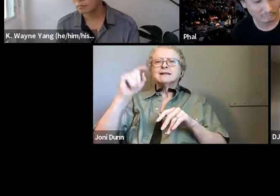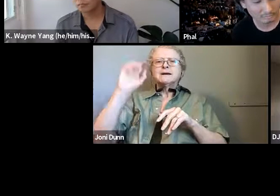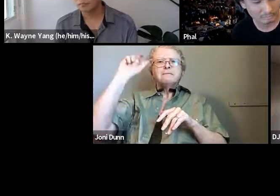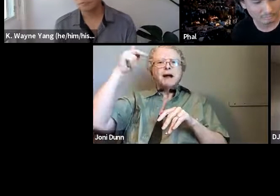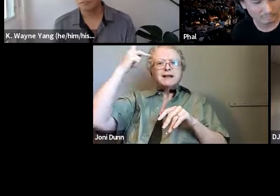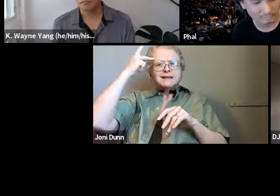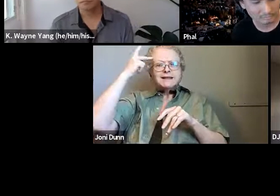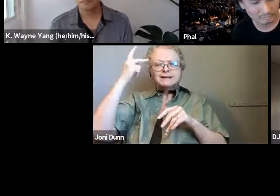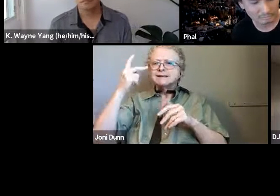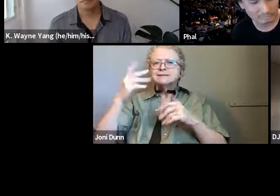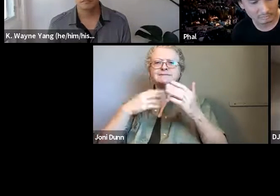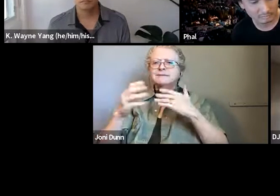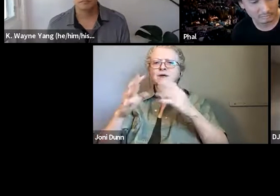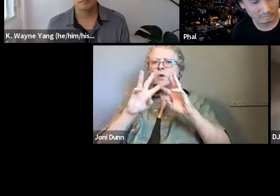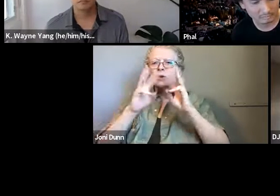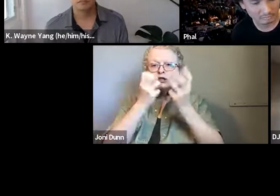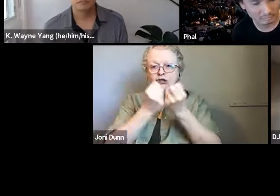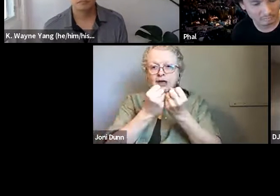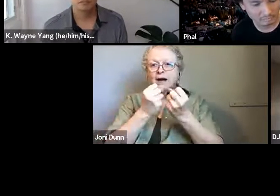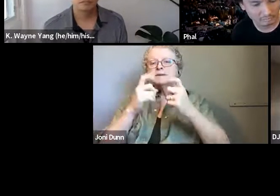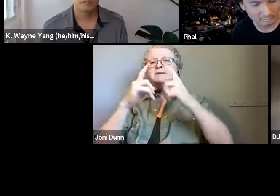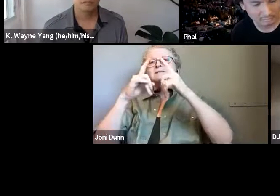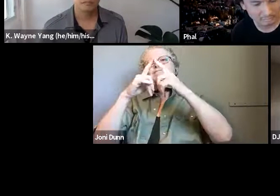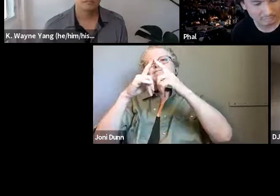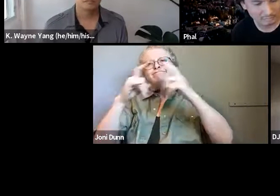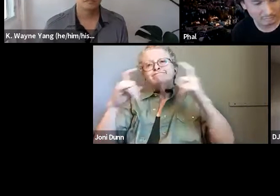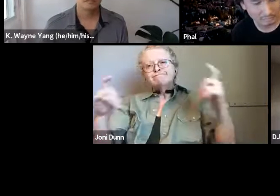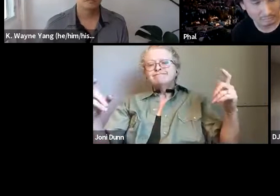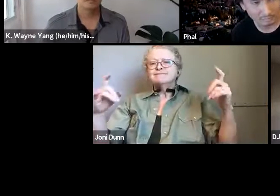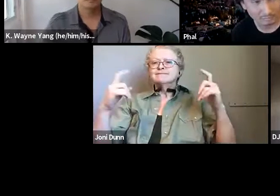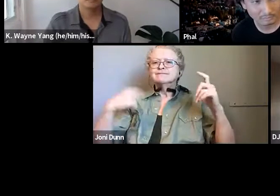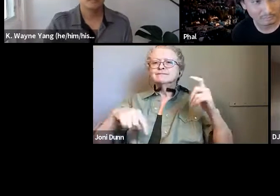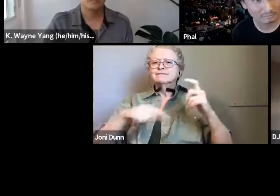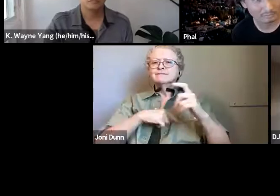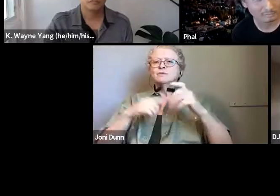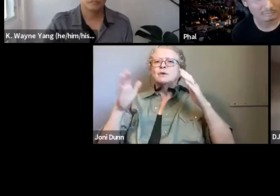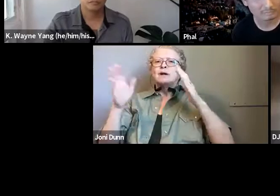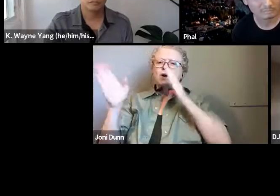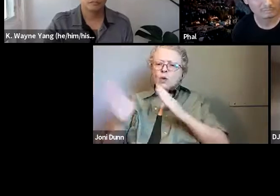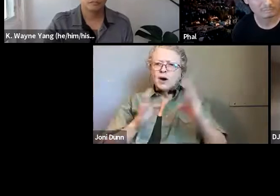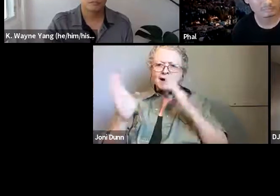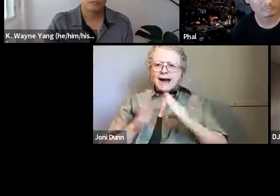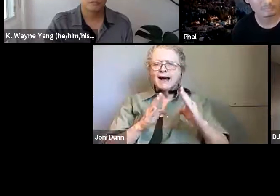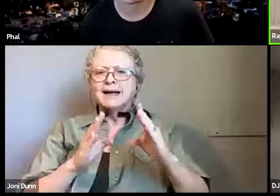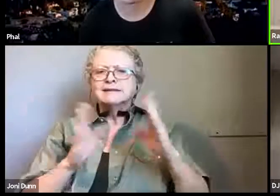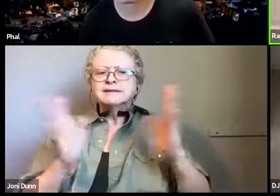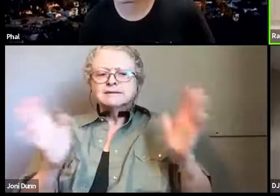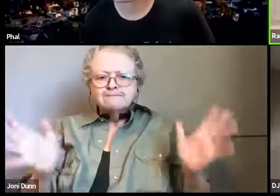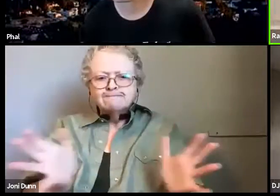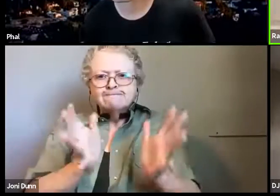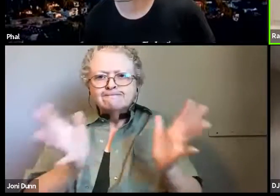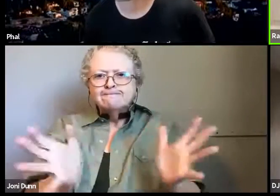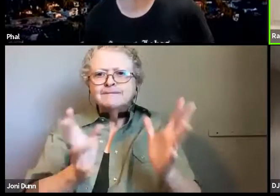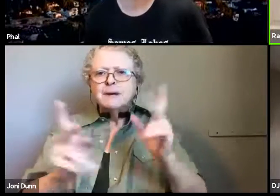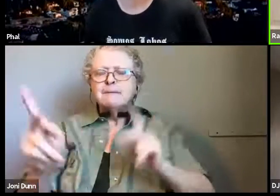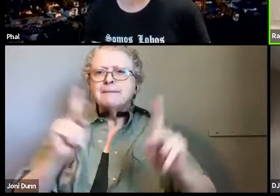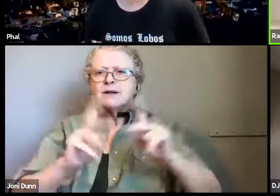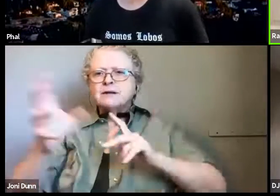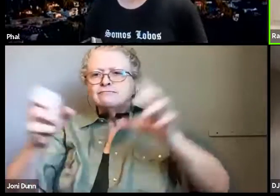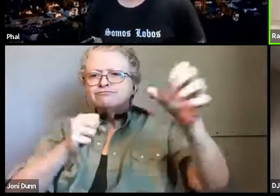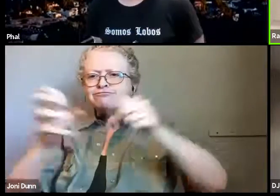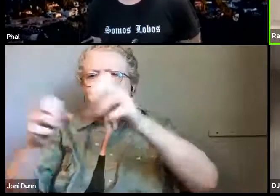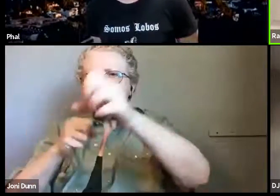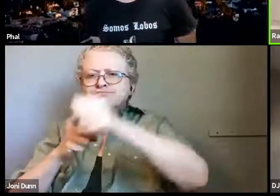And I appreciate Candy for saying, right, it's about how we organize people into movement. So using different points and positions of connection in order to